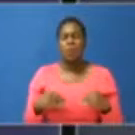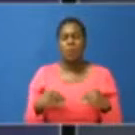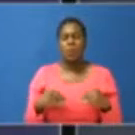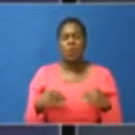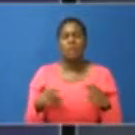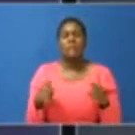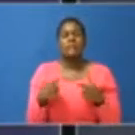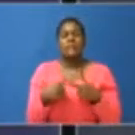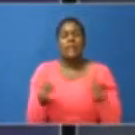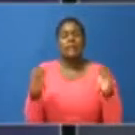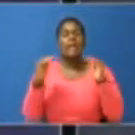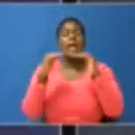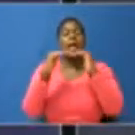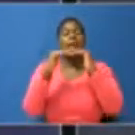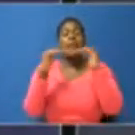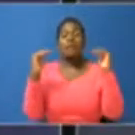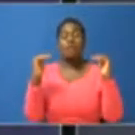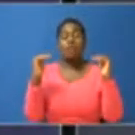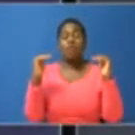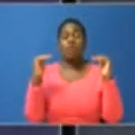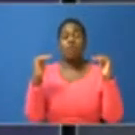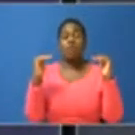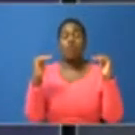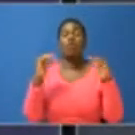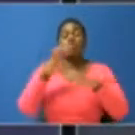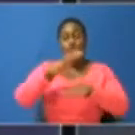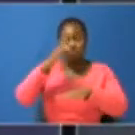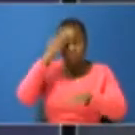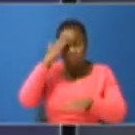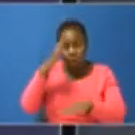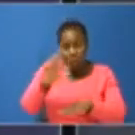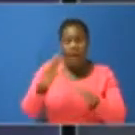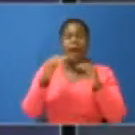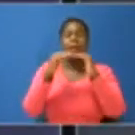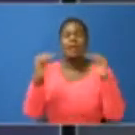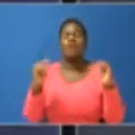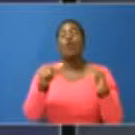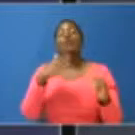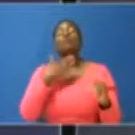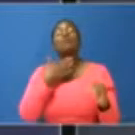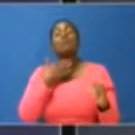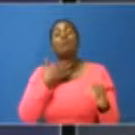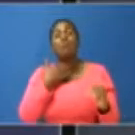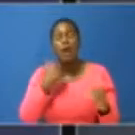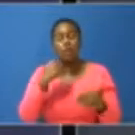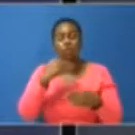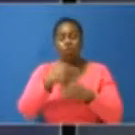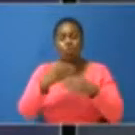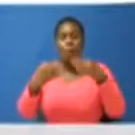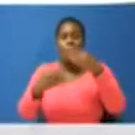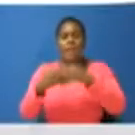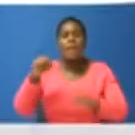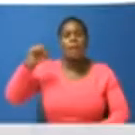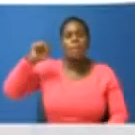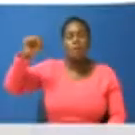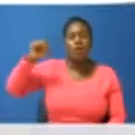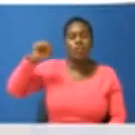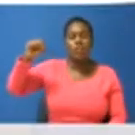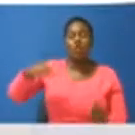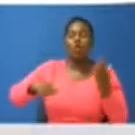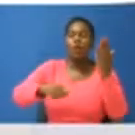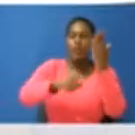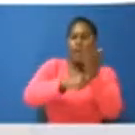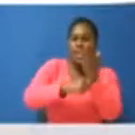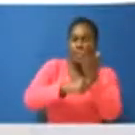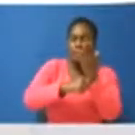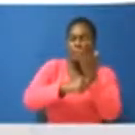to start at a level that you know to find their level you want to build your political uh name and